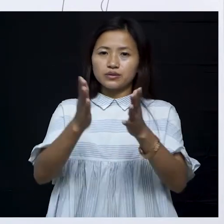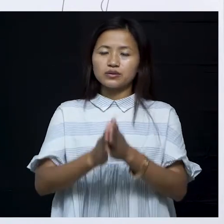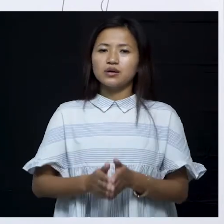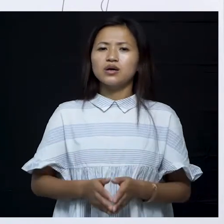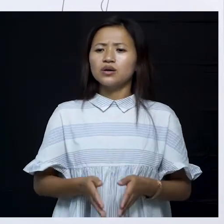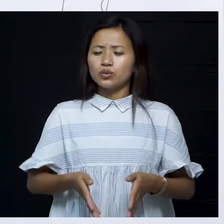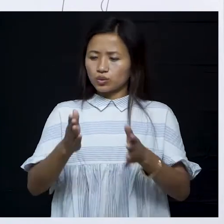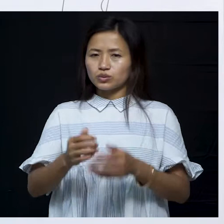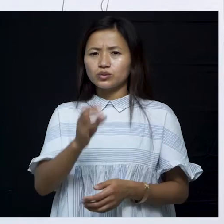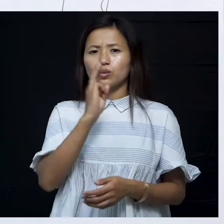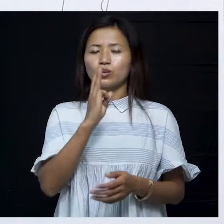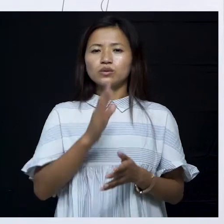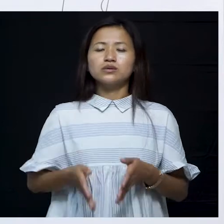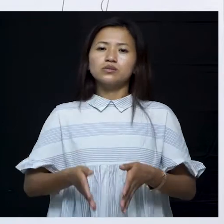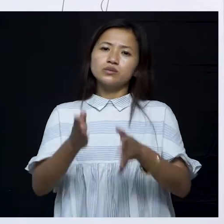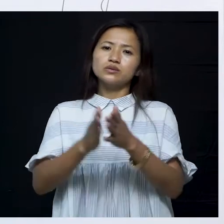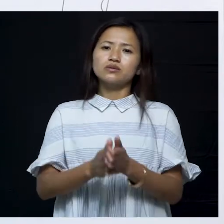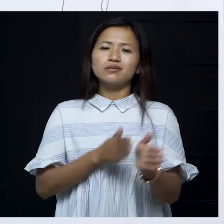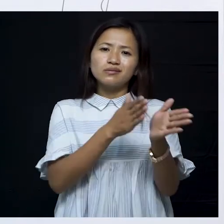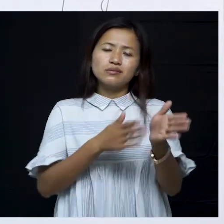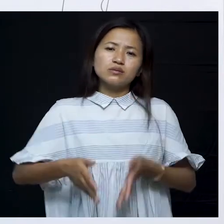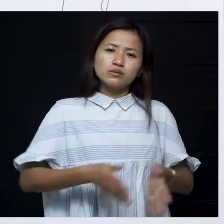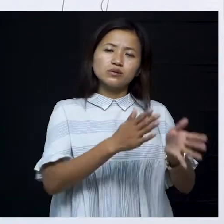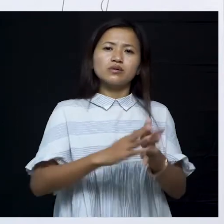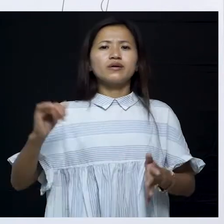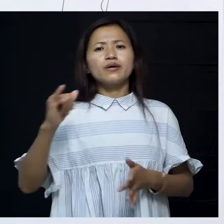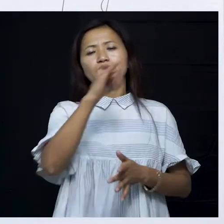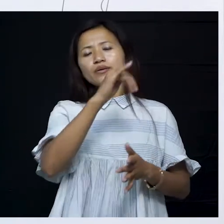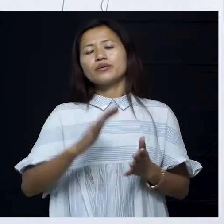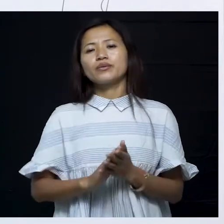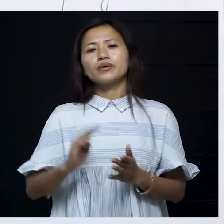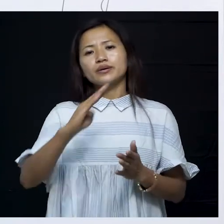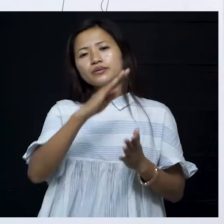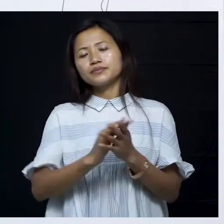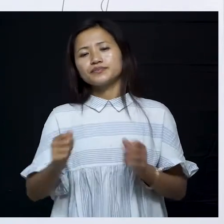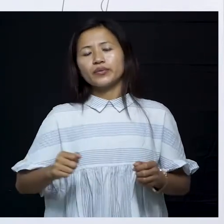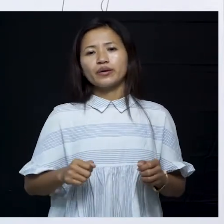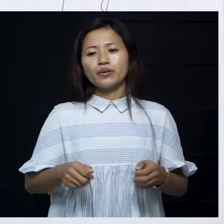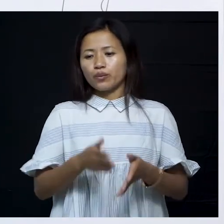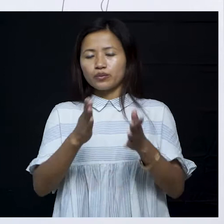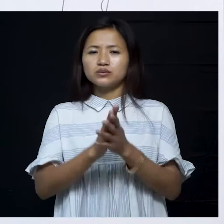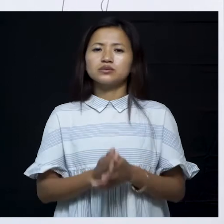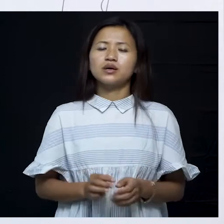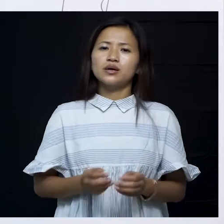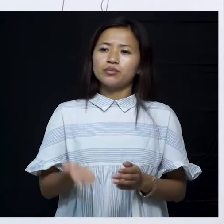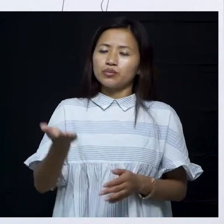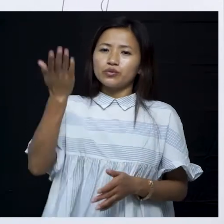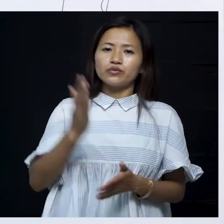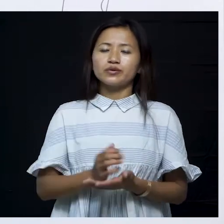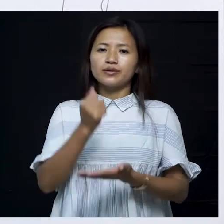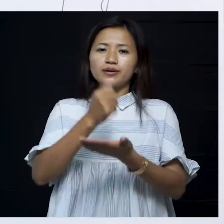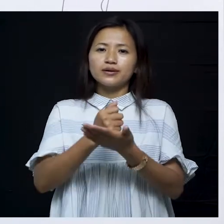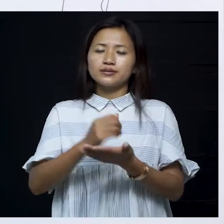it's roadways, waterways, railways and airways. So all these means of transportation has been improved, and that has also helped